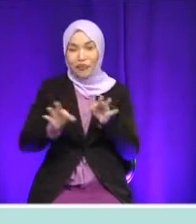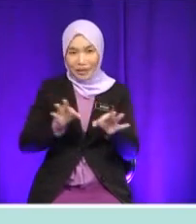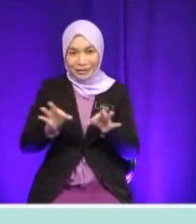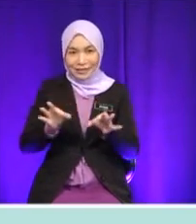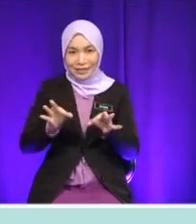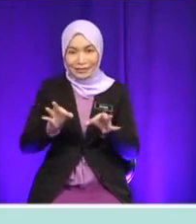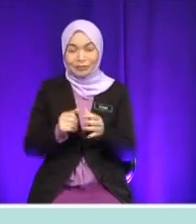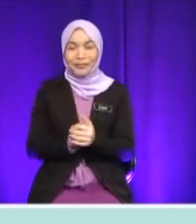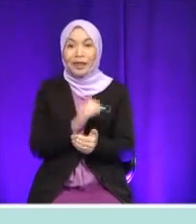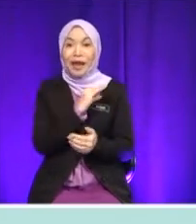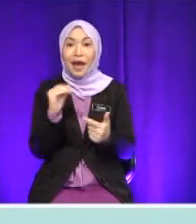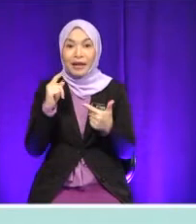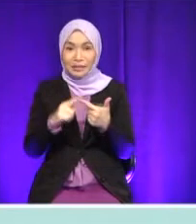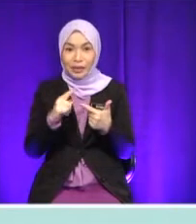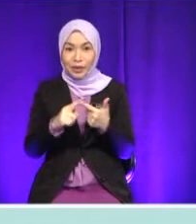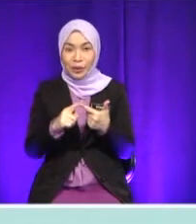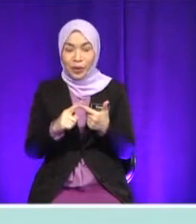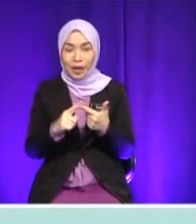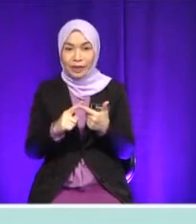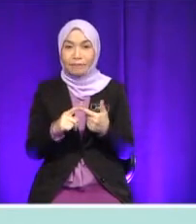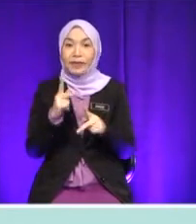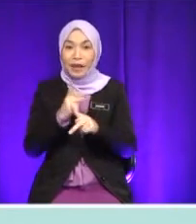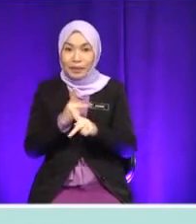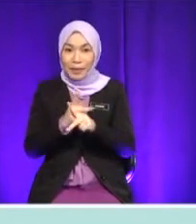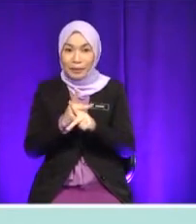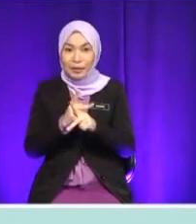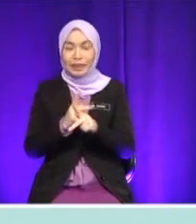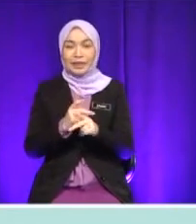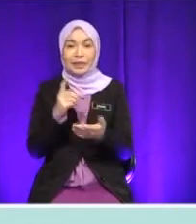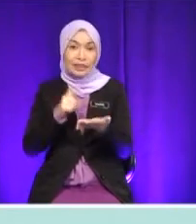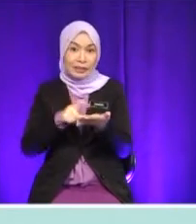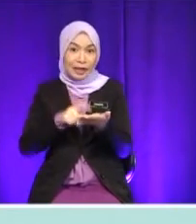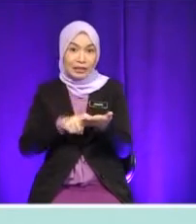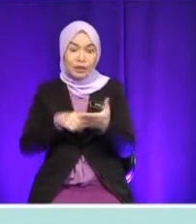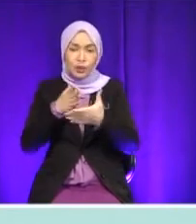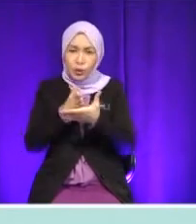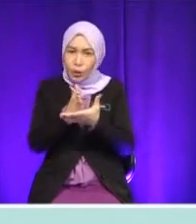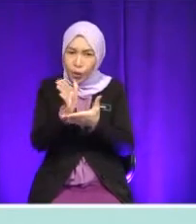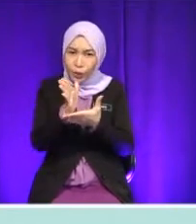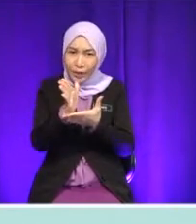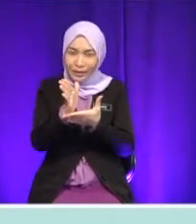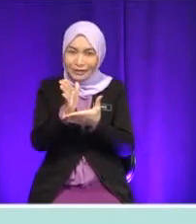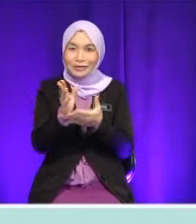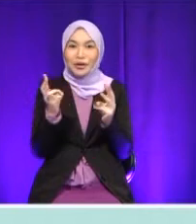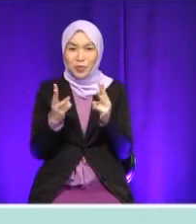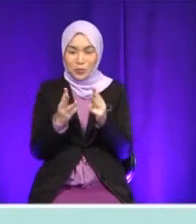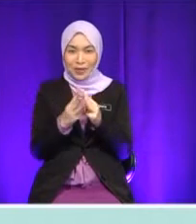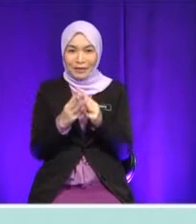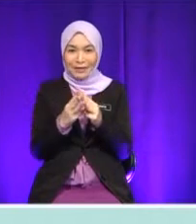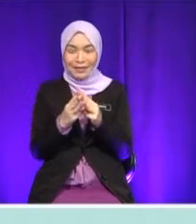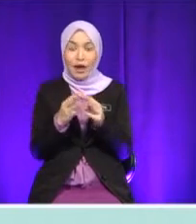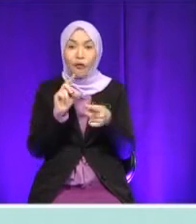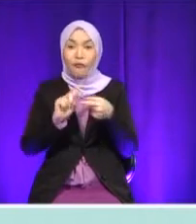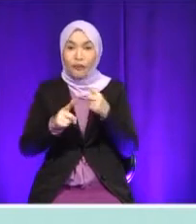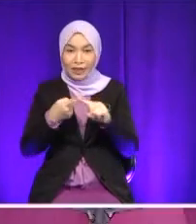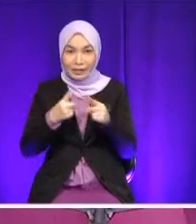And the second one, we are going to keep the discussion going by paraphrasing and rephrasing our friend's idea. Okay, like I say,